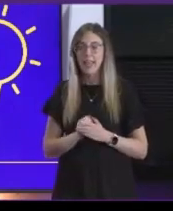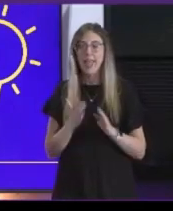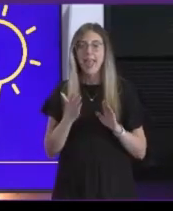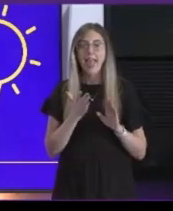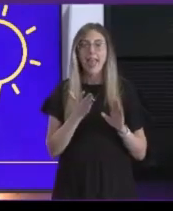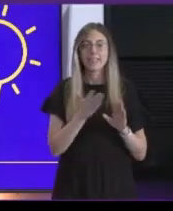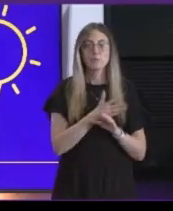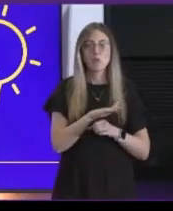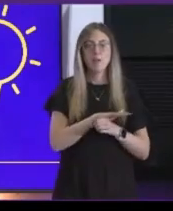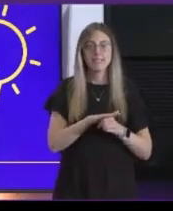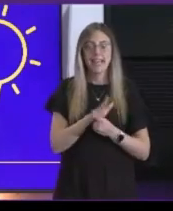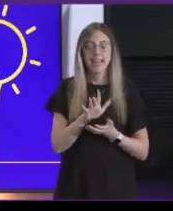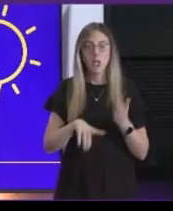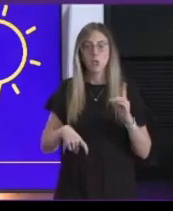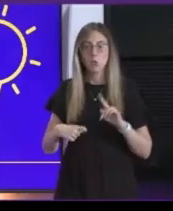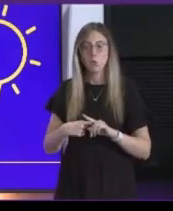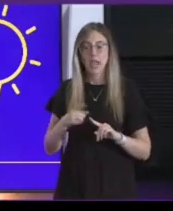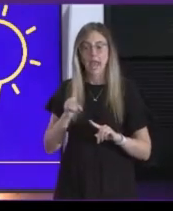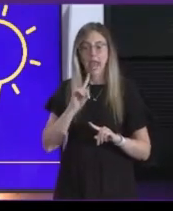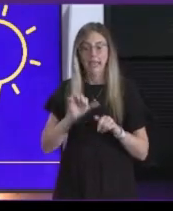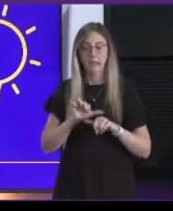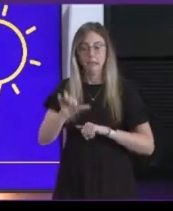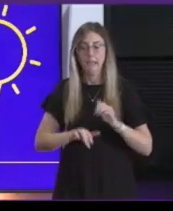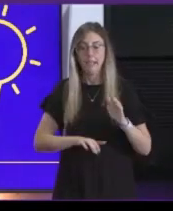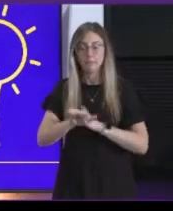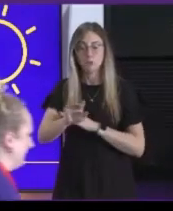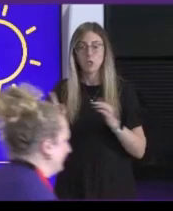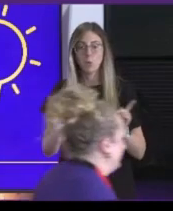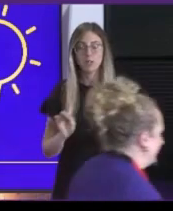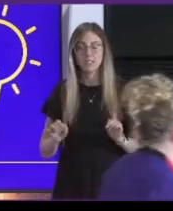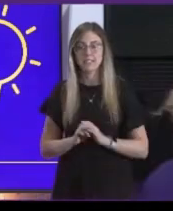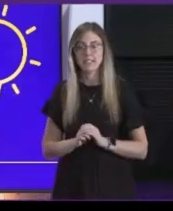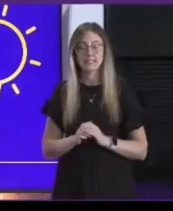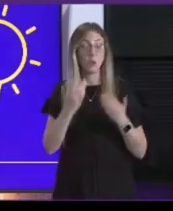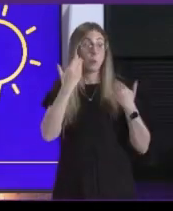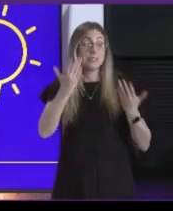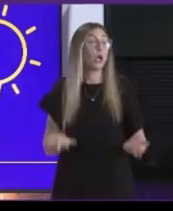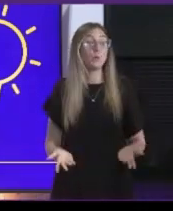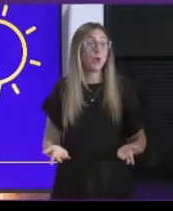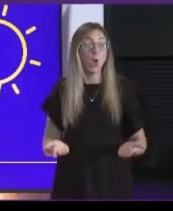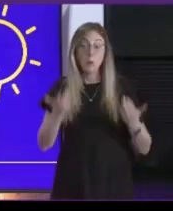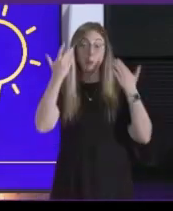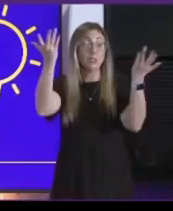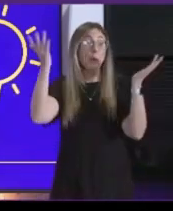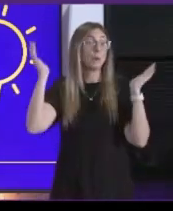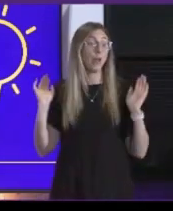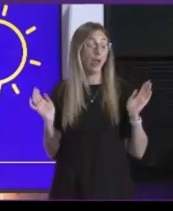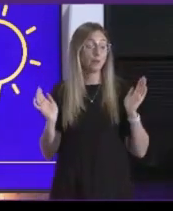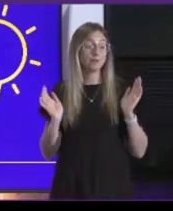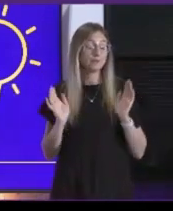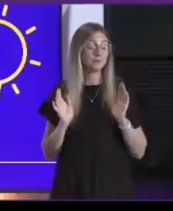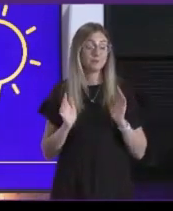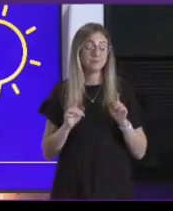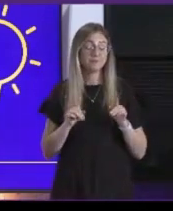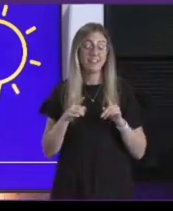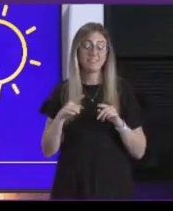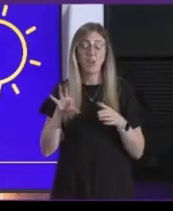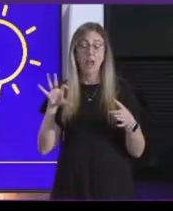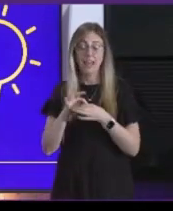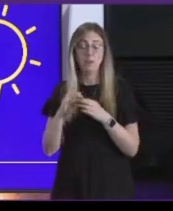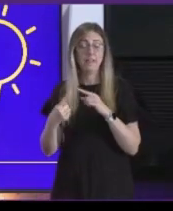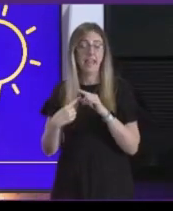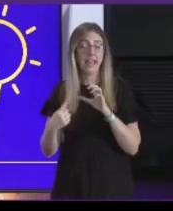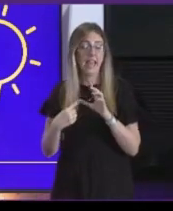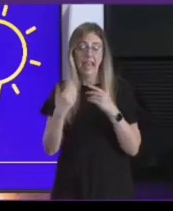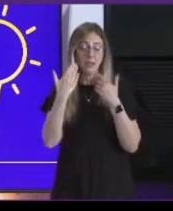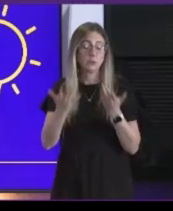sector legislation in UK, what do we see it going in the future? We don't know at the moment, I think, in terms of linking it to the EAA.